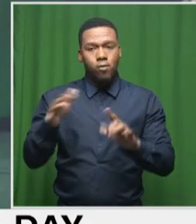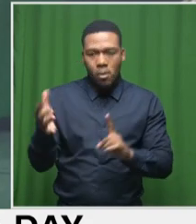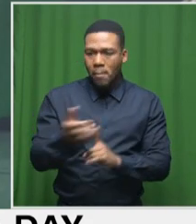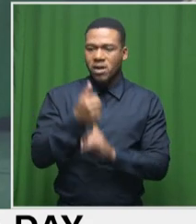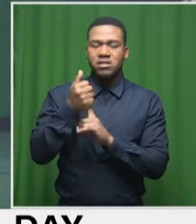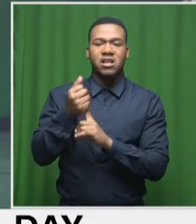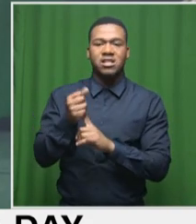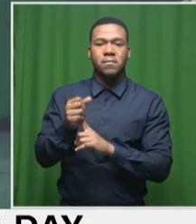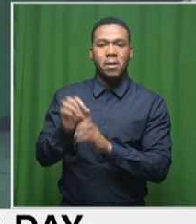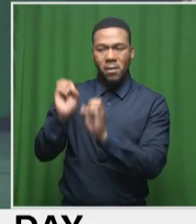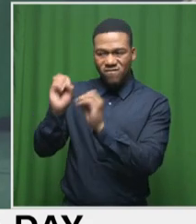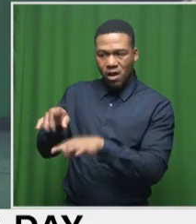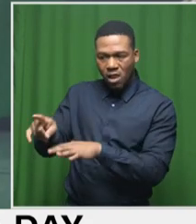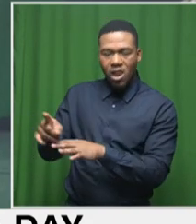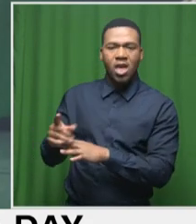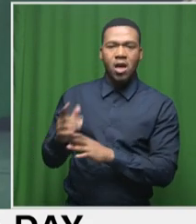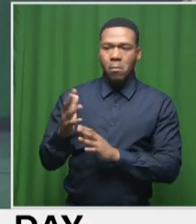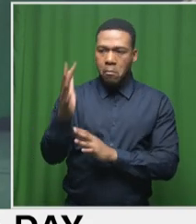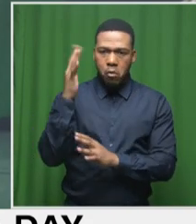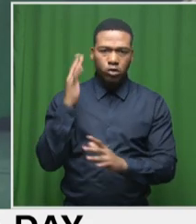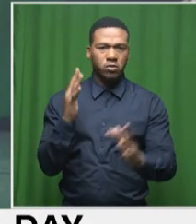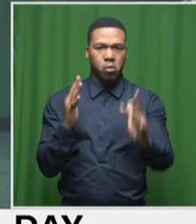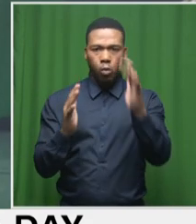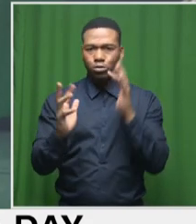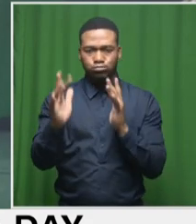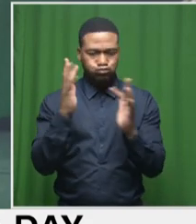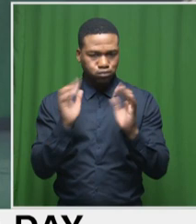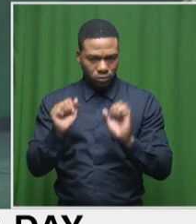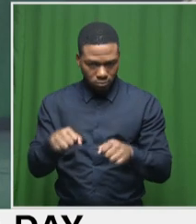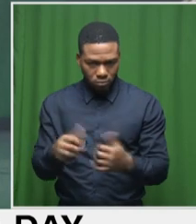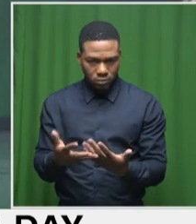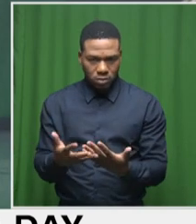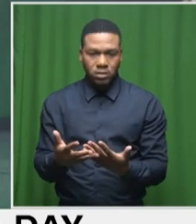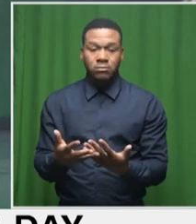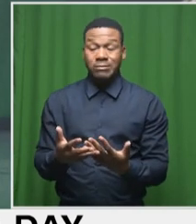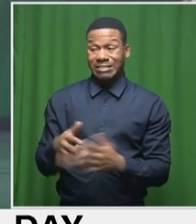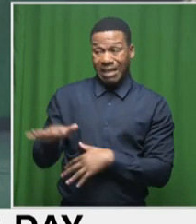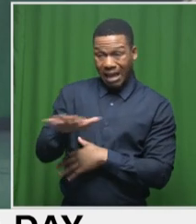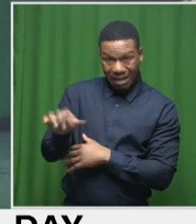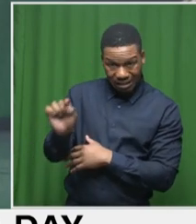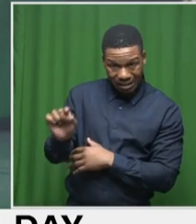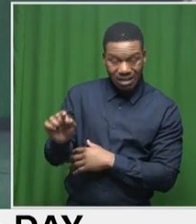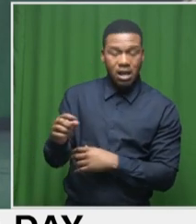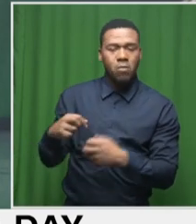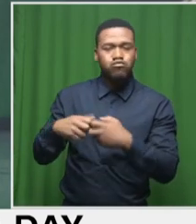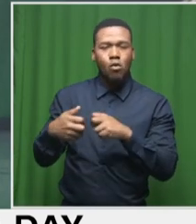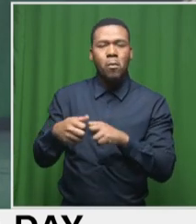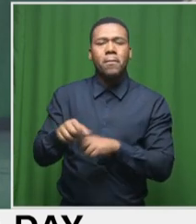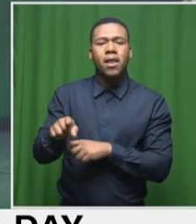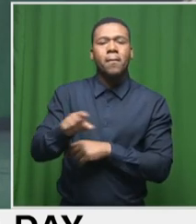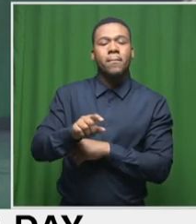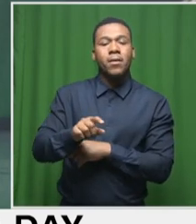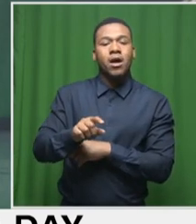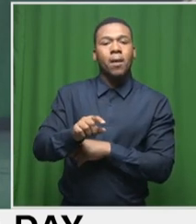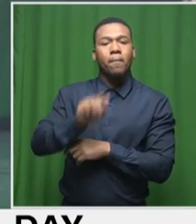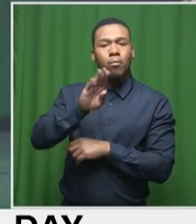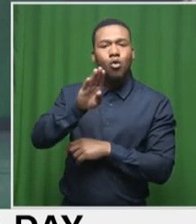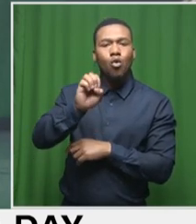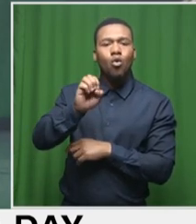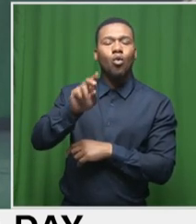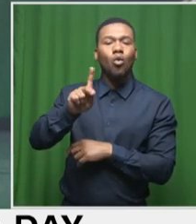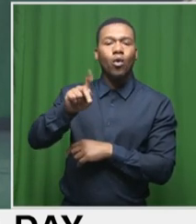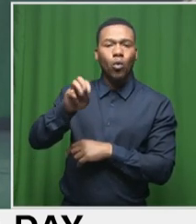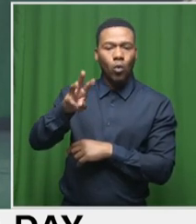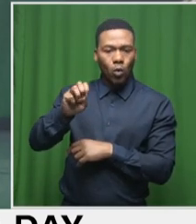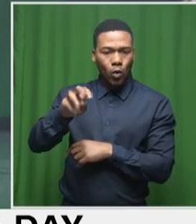have managed to can arrest many of them. Kabukweni was one area that was also giving us a problem. The trucks going to